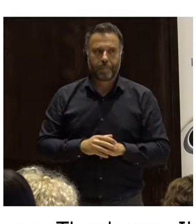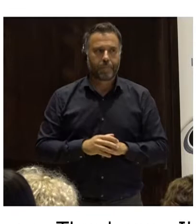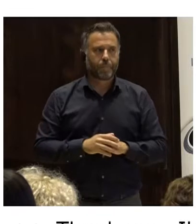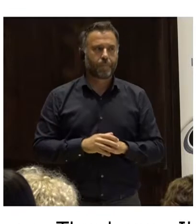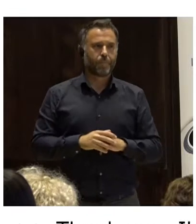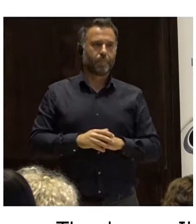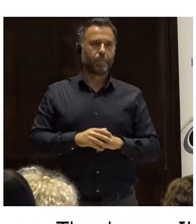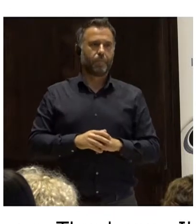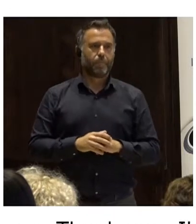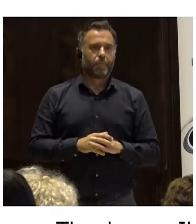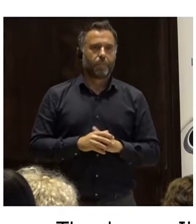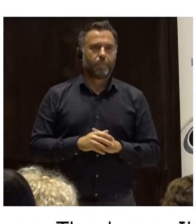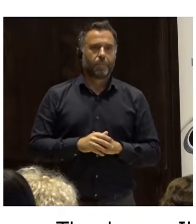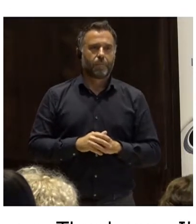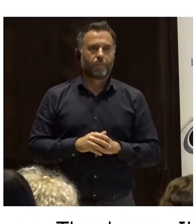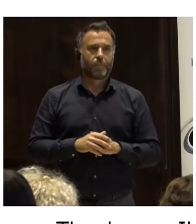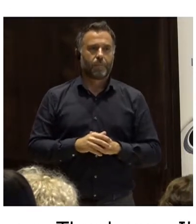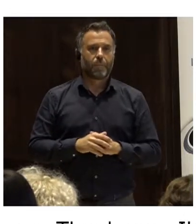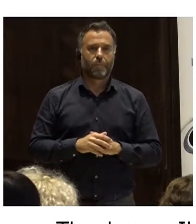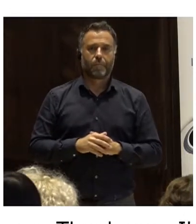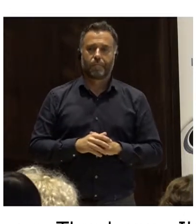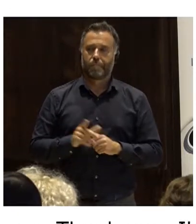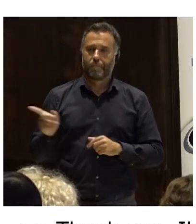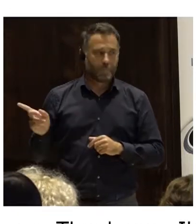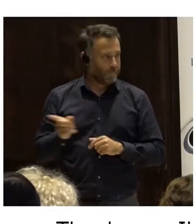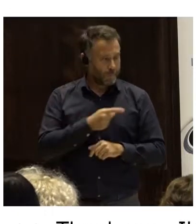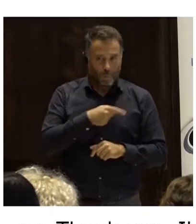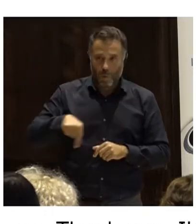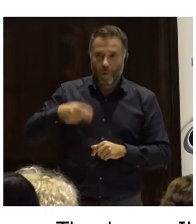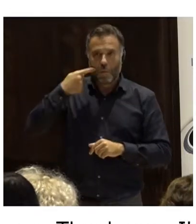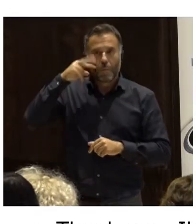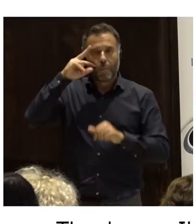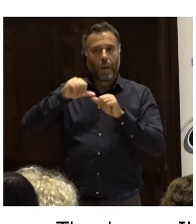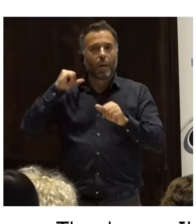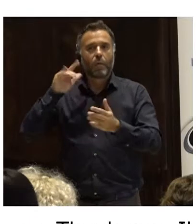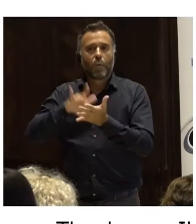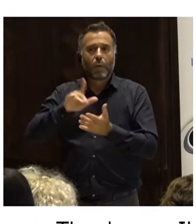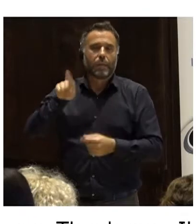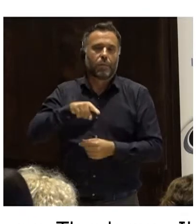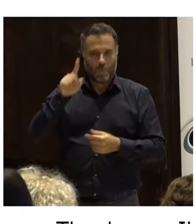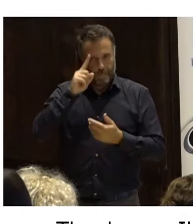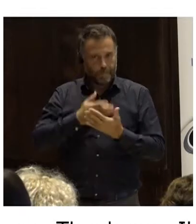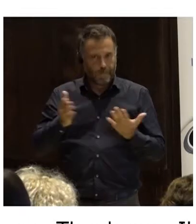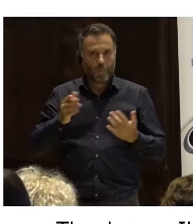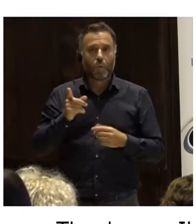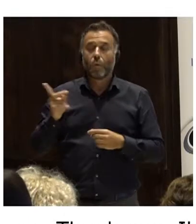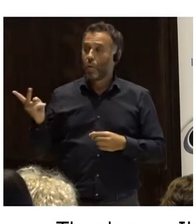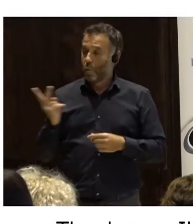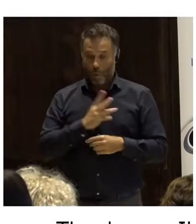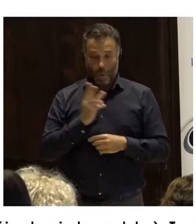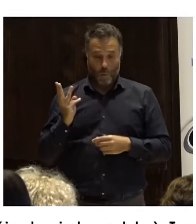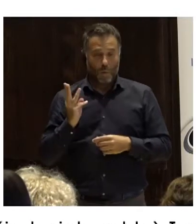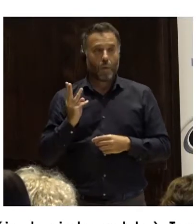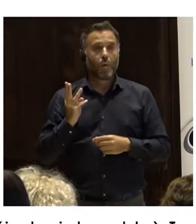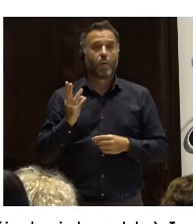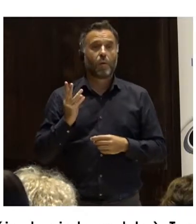if you have experience measuring in the difference of performing